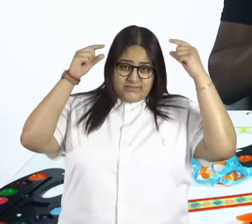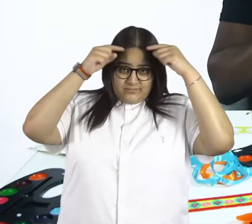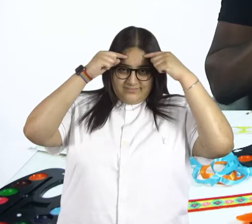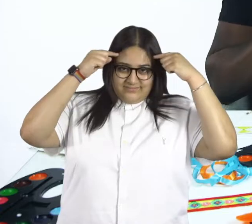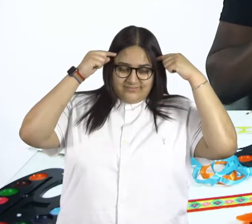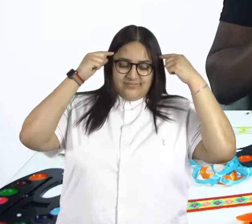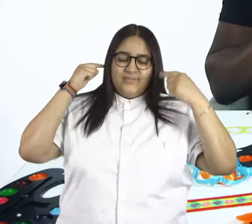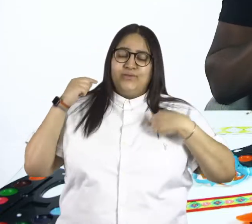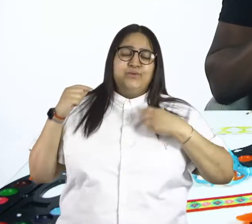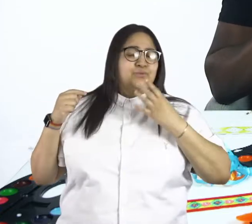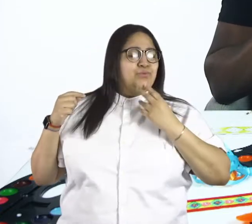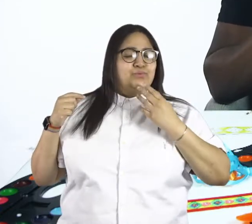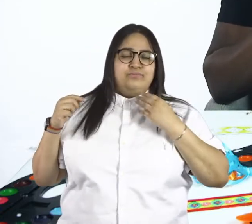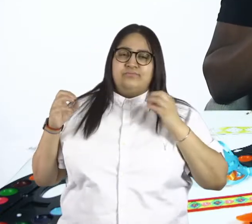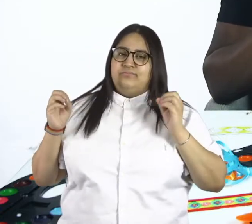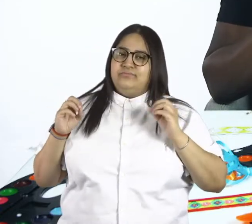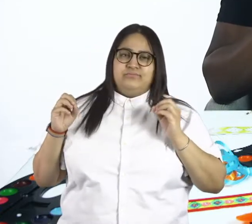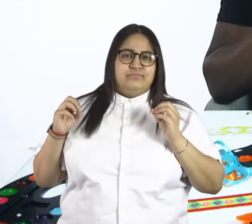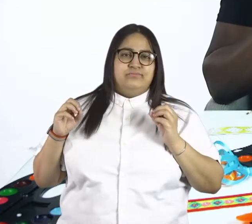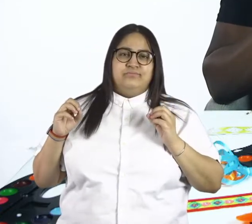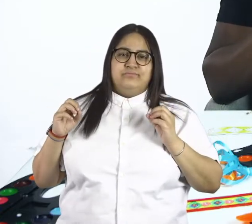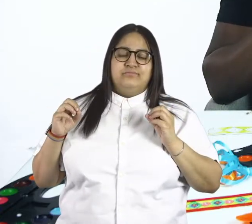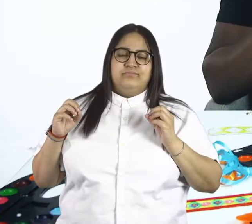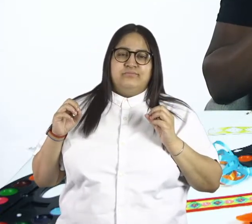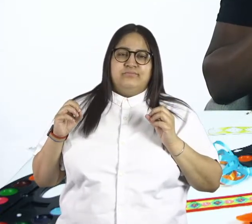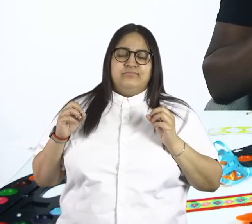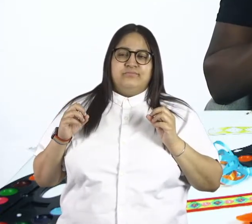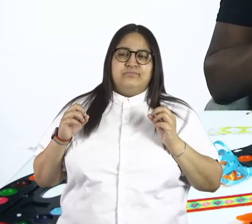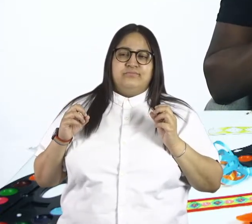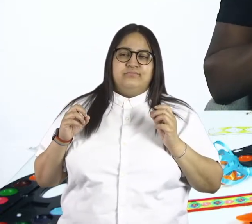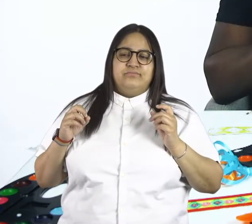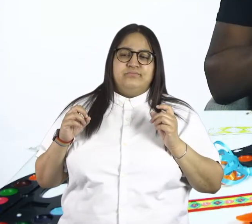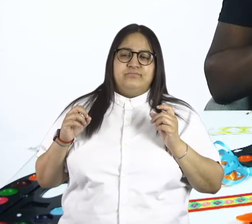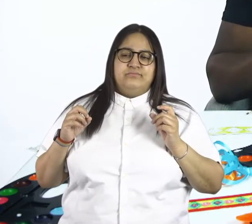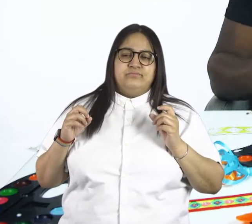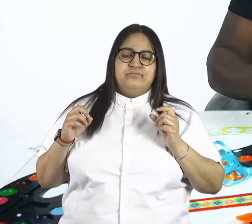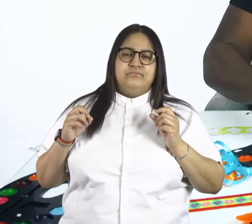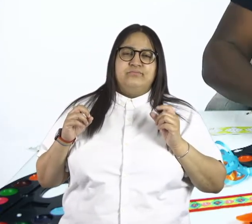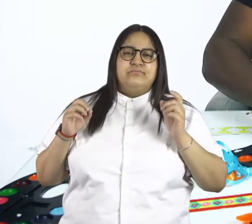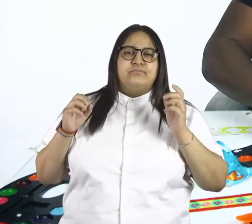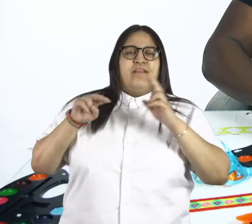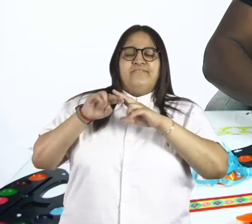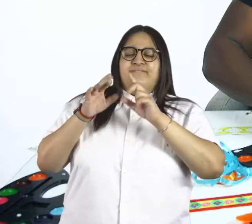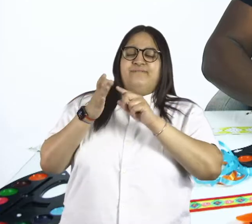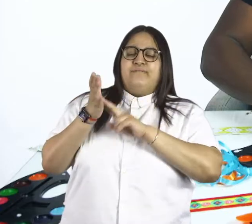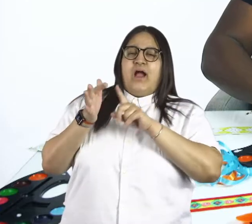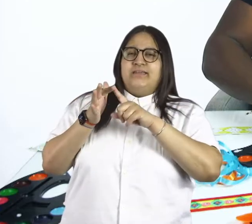glitter, but I'm gravitating towards using glitter just to show you guys how to use it.